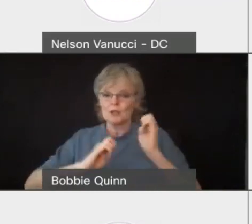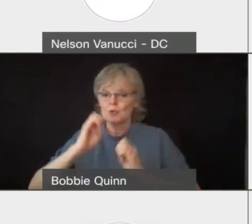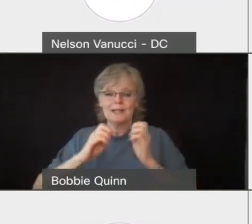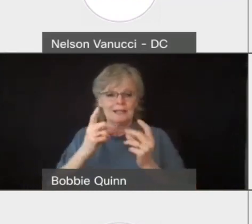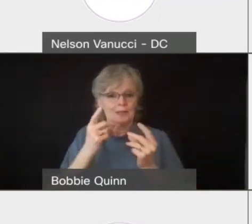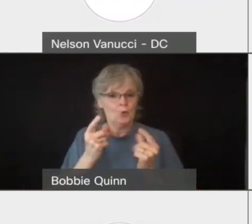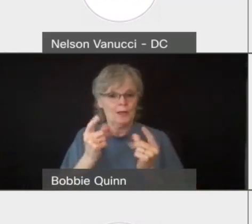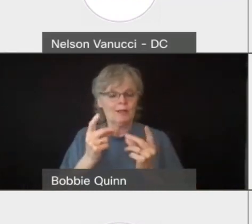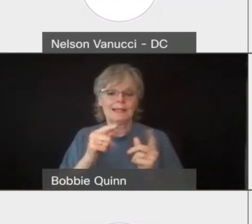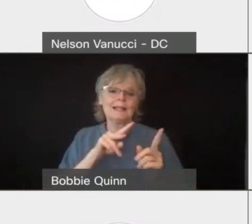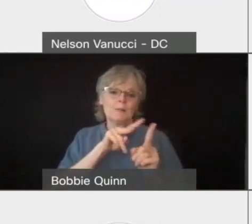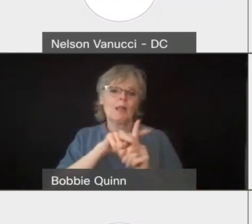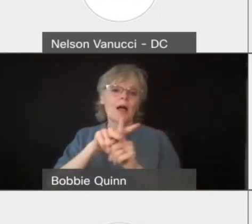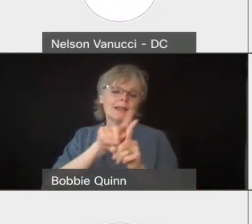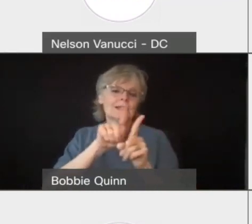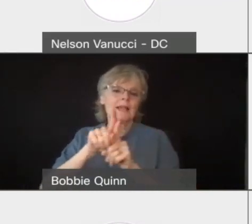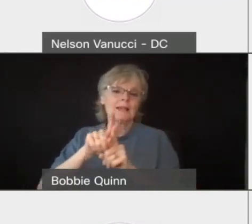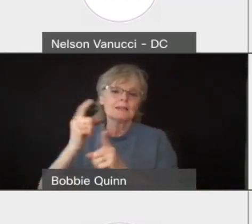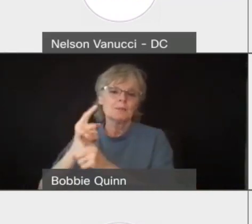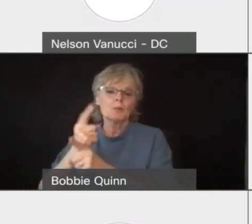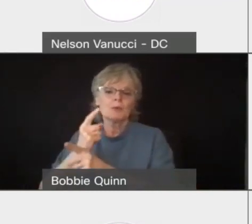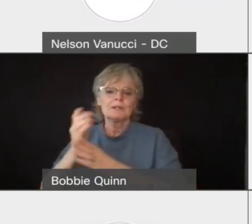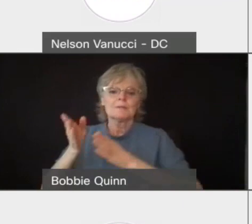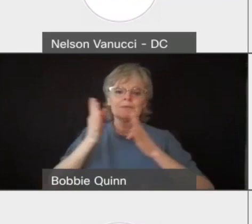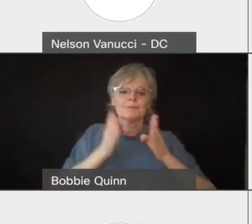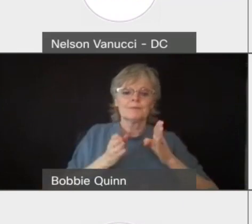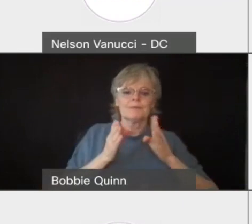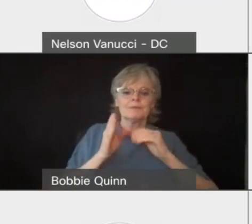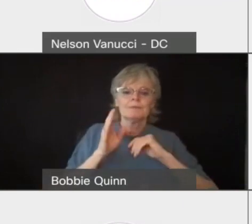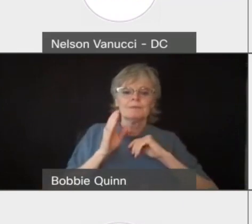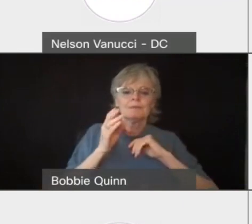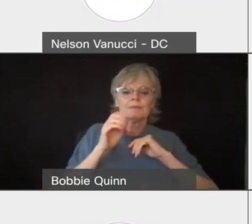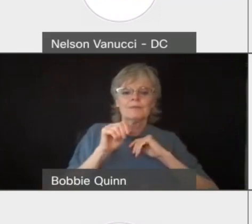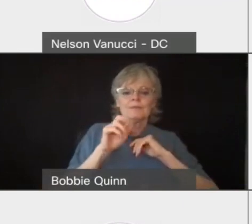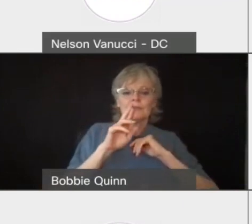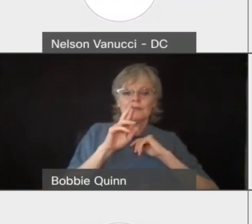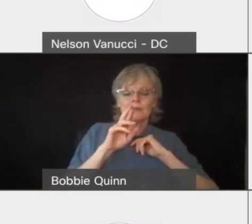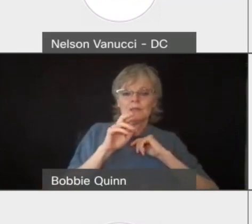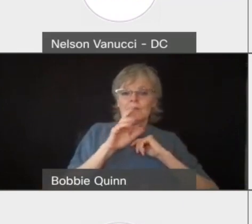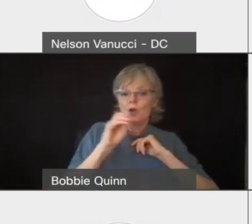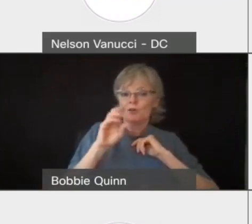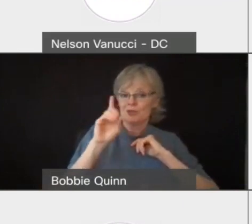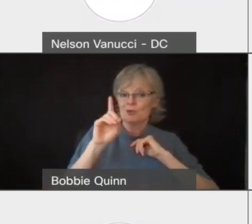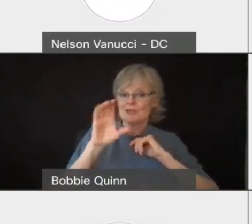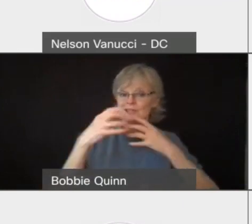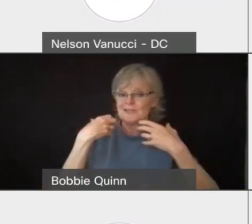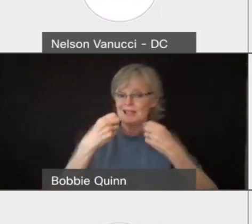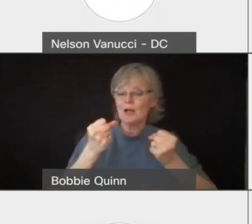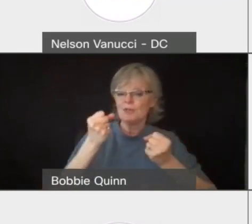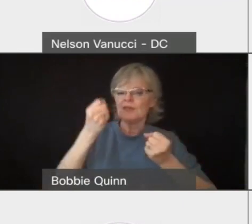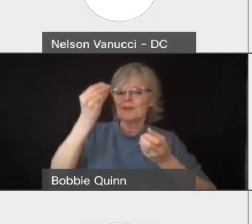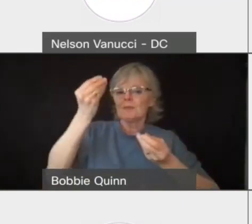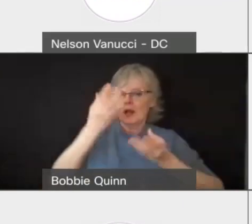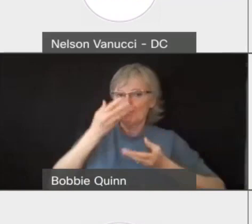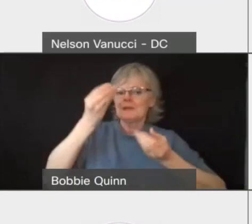appropriate. And as these guidances have been updated, DC Health has then updated us on these calls about those